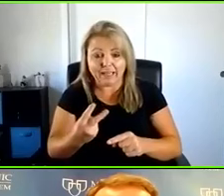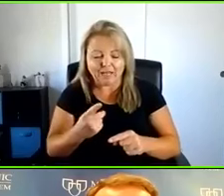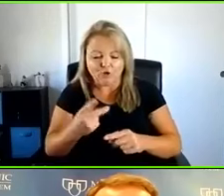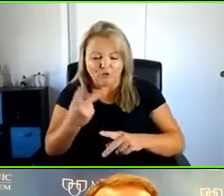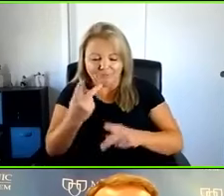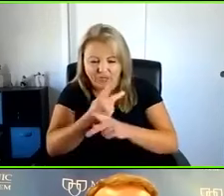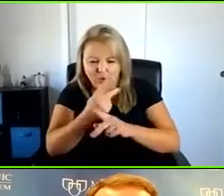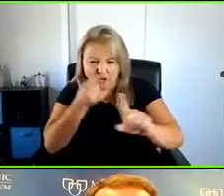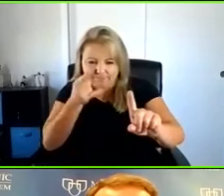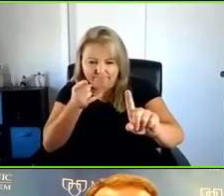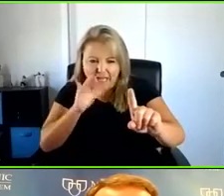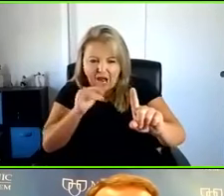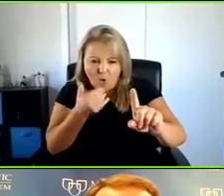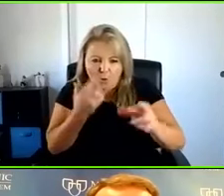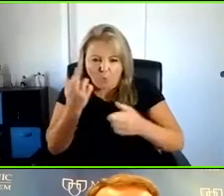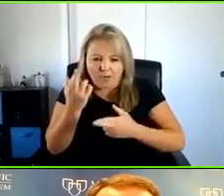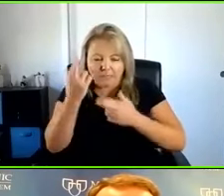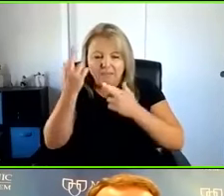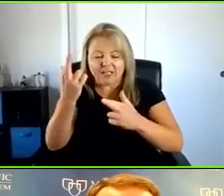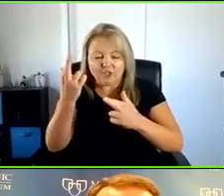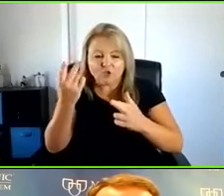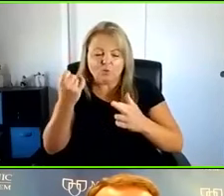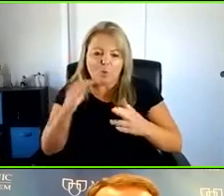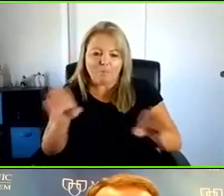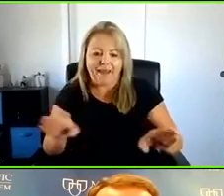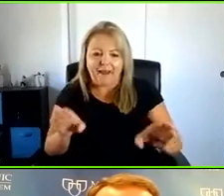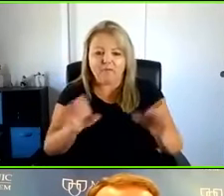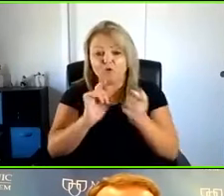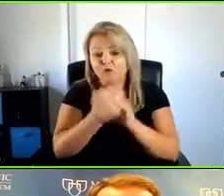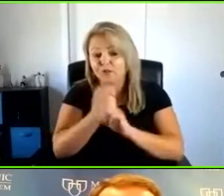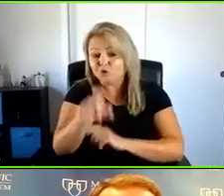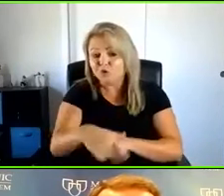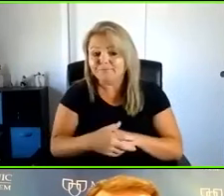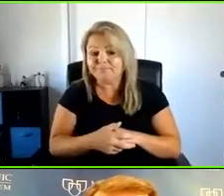what our recommendations or behavior changes should be.